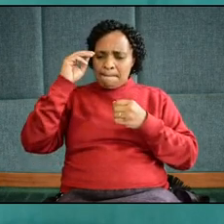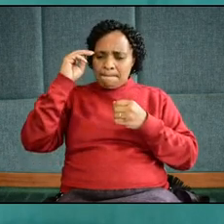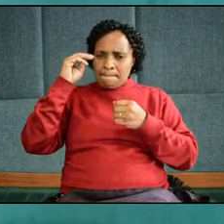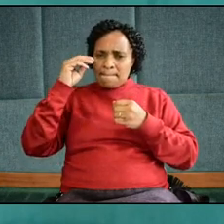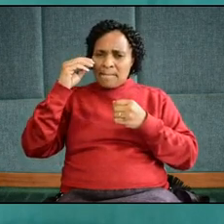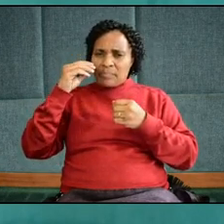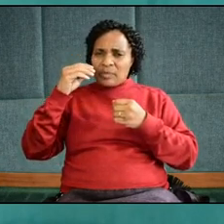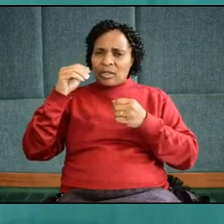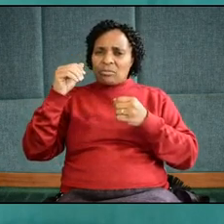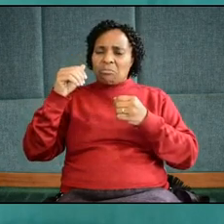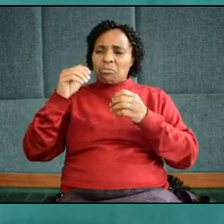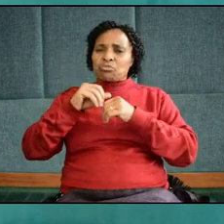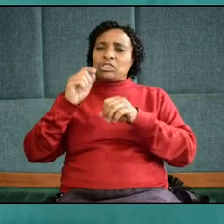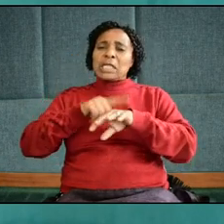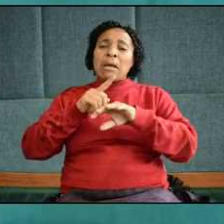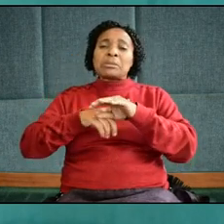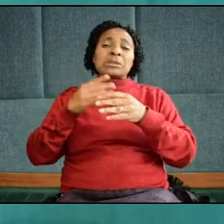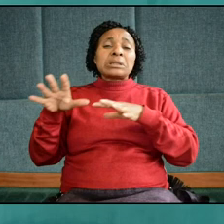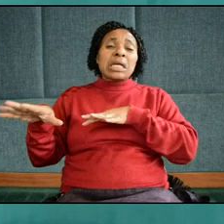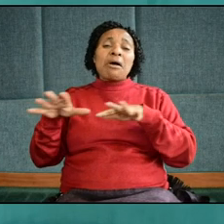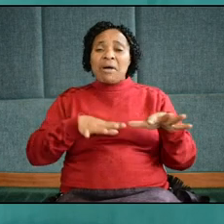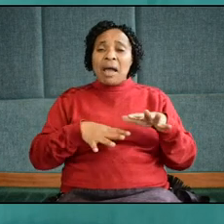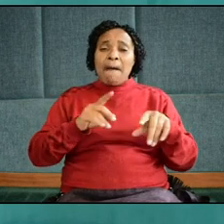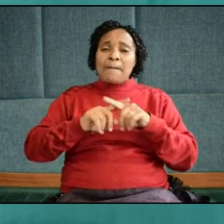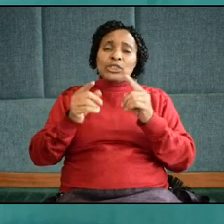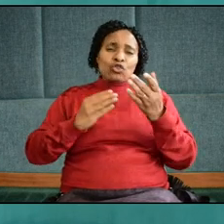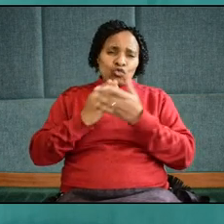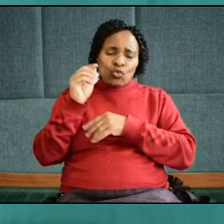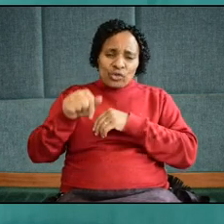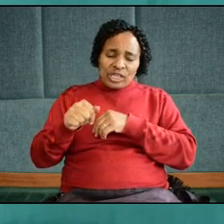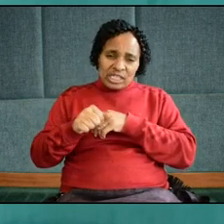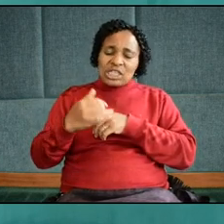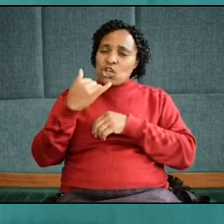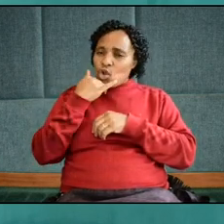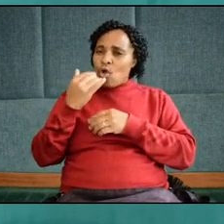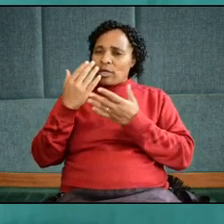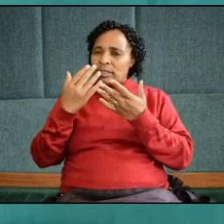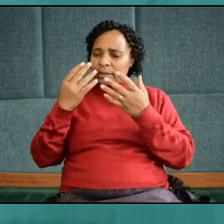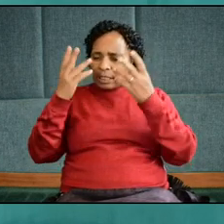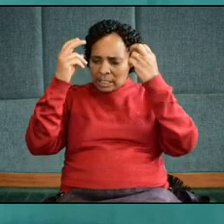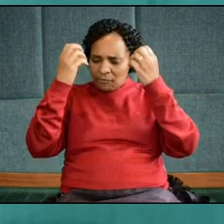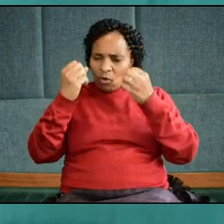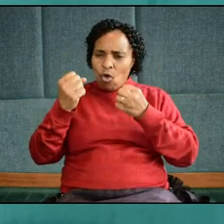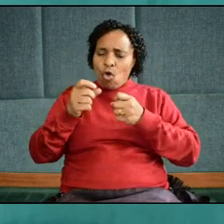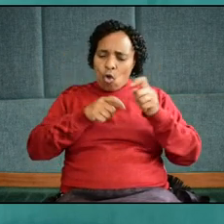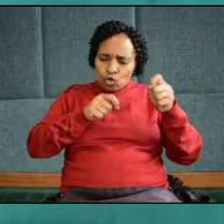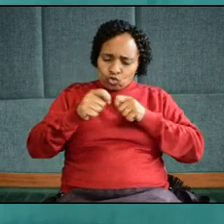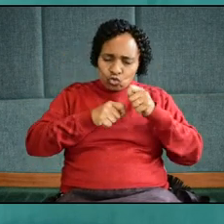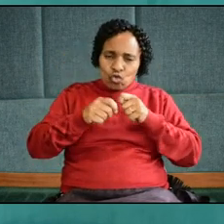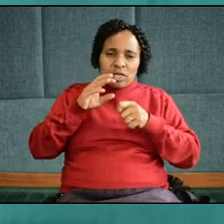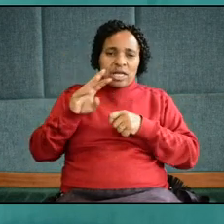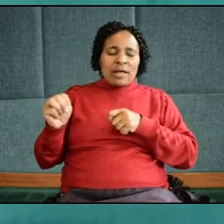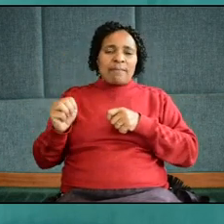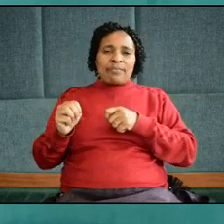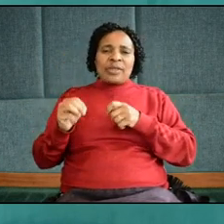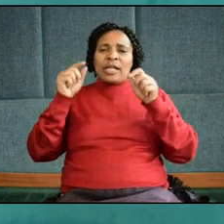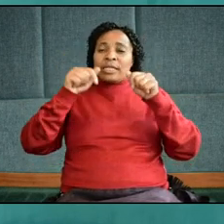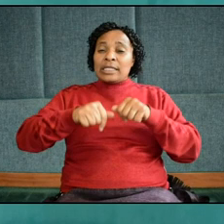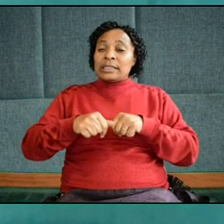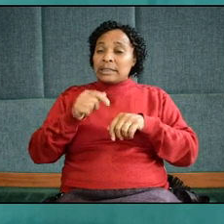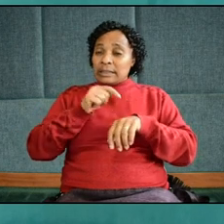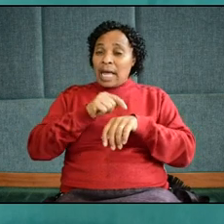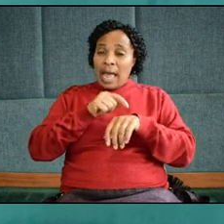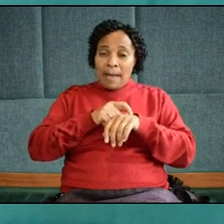time server, and through this one fault, Satan gained entire control of him. Mm-hmm. It was this